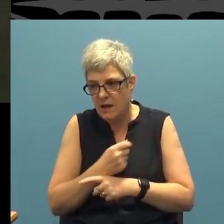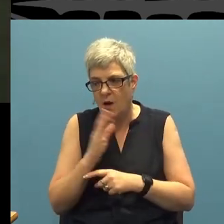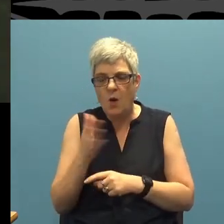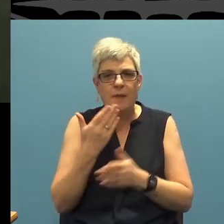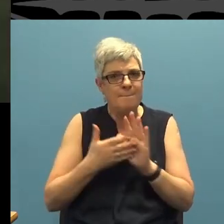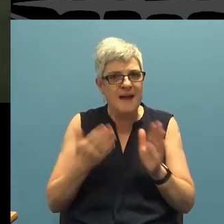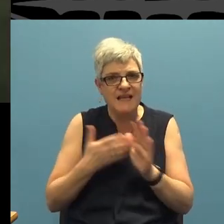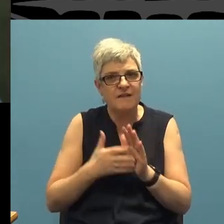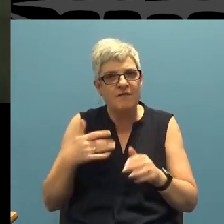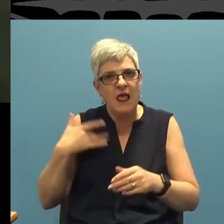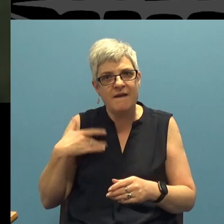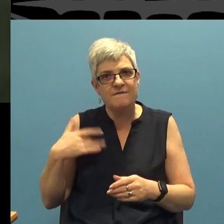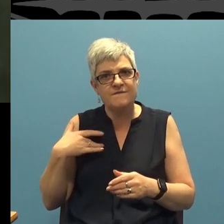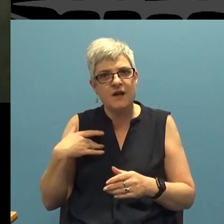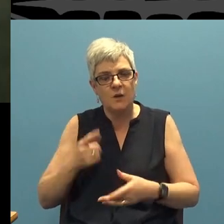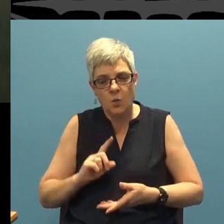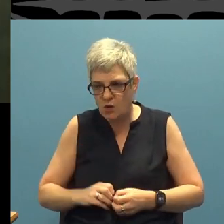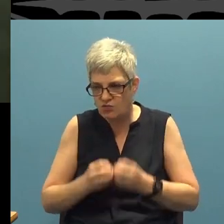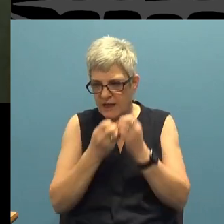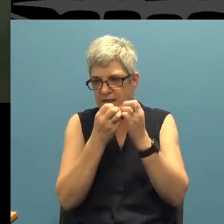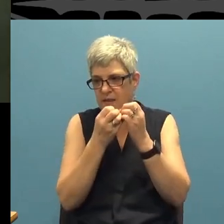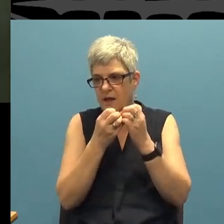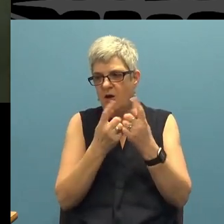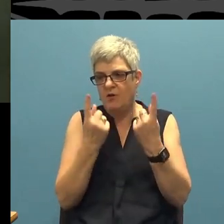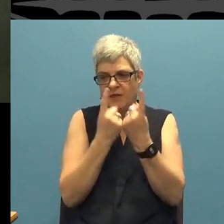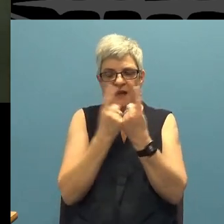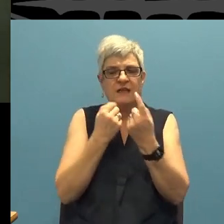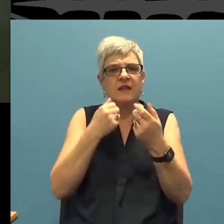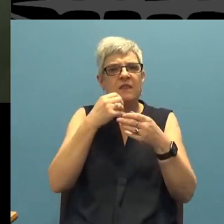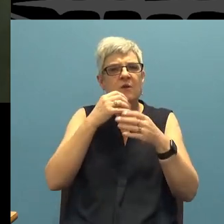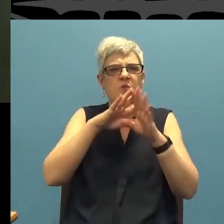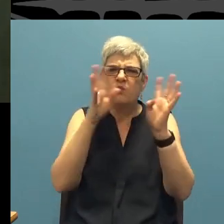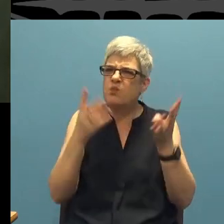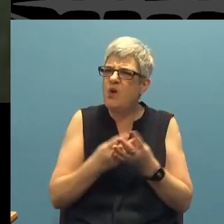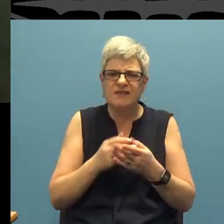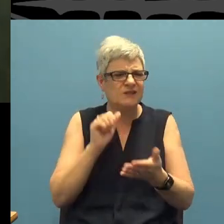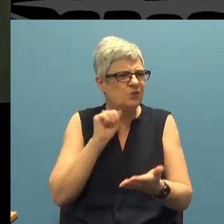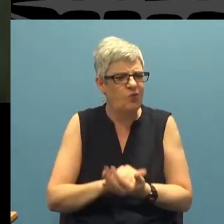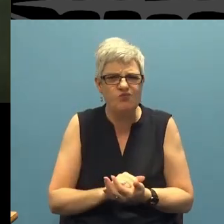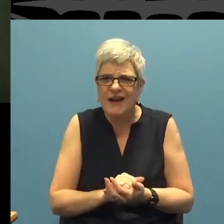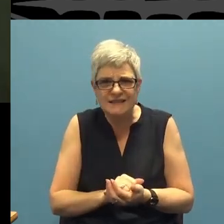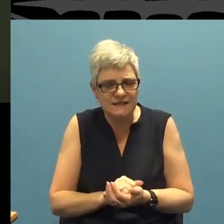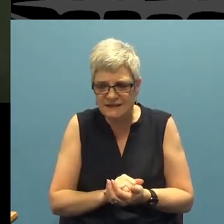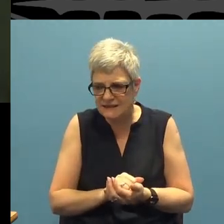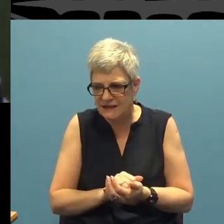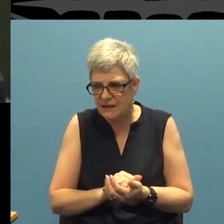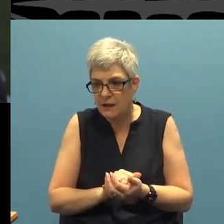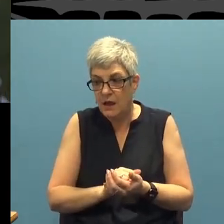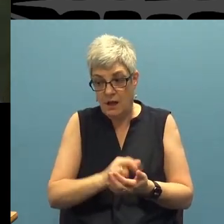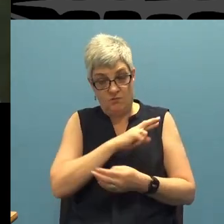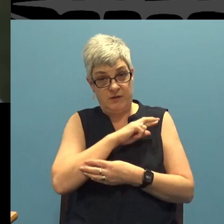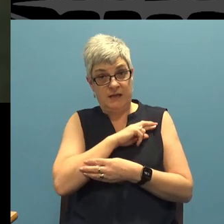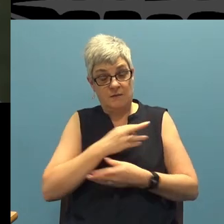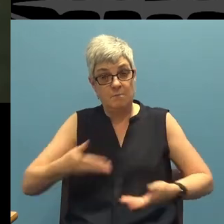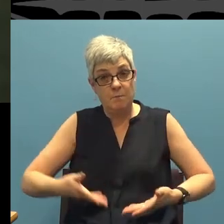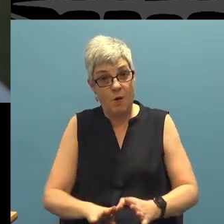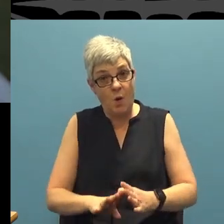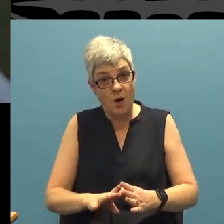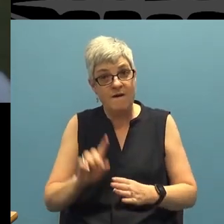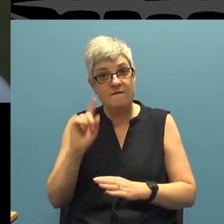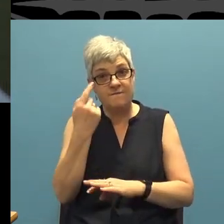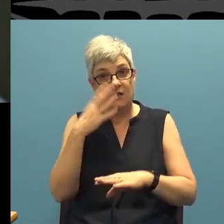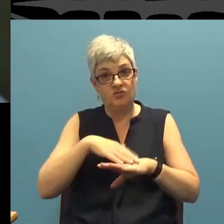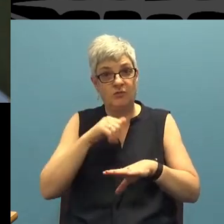life and what that creates, all the stuff in this world that just doesn't sit right. There was a reason he was born on that